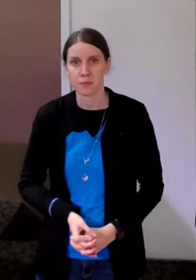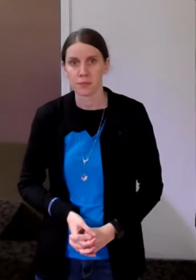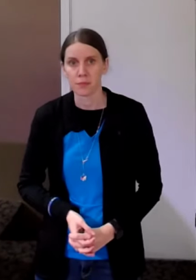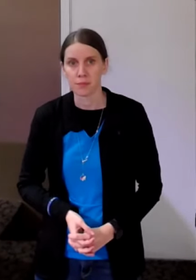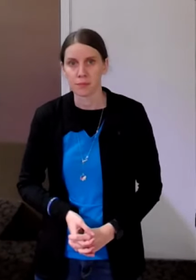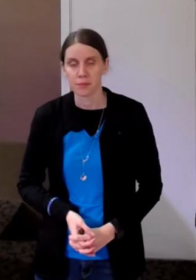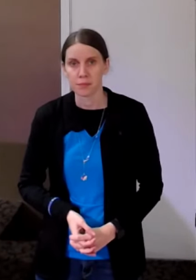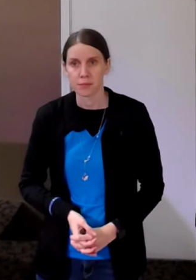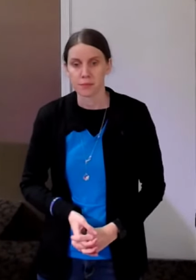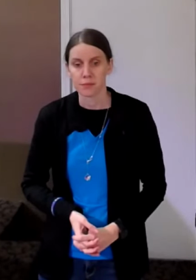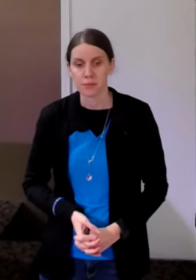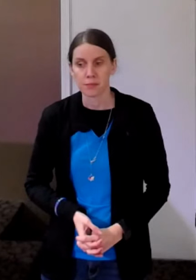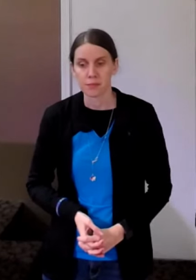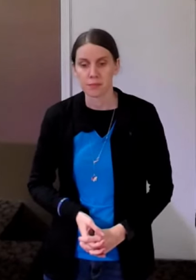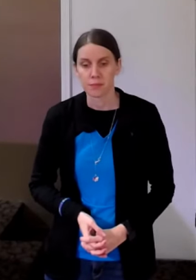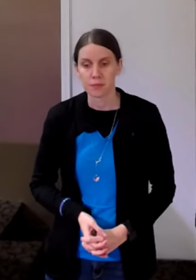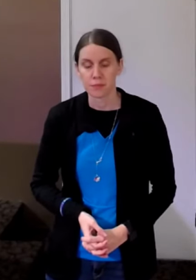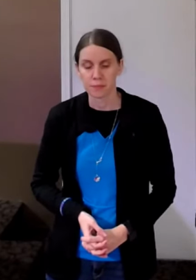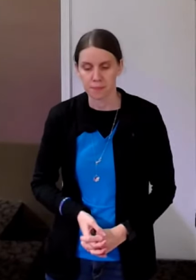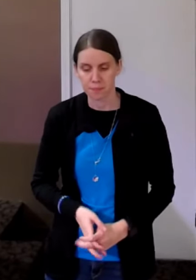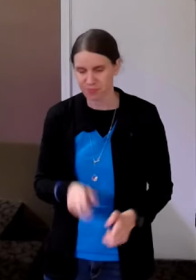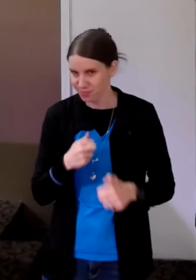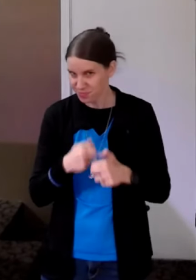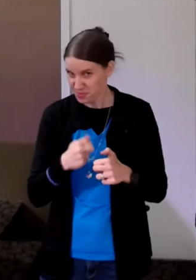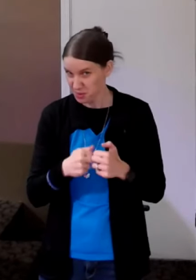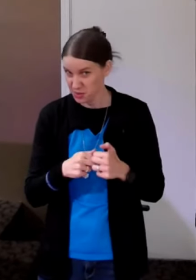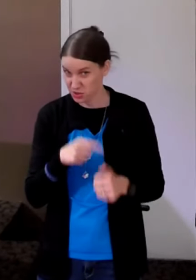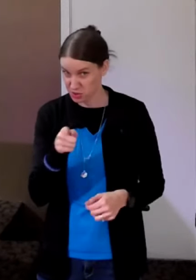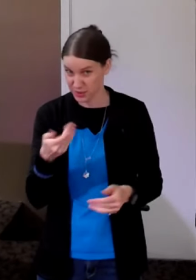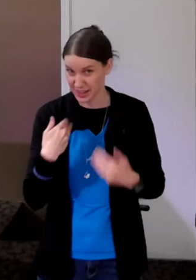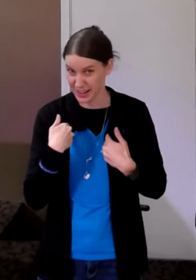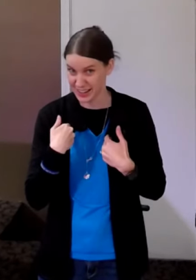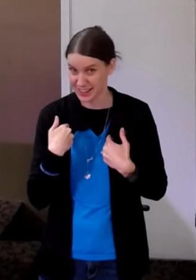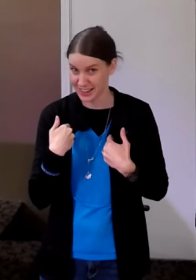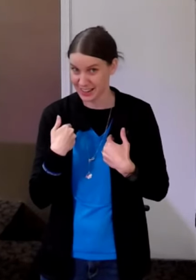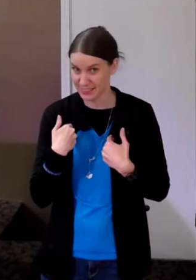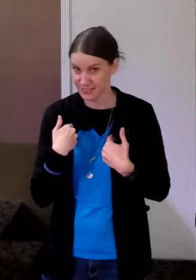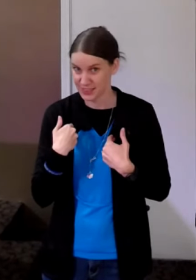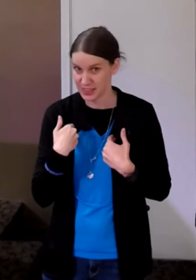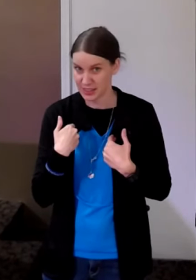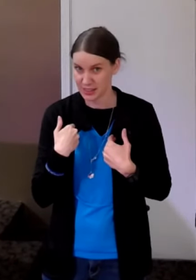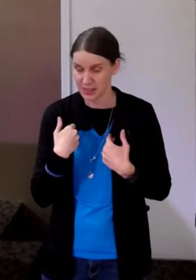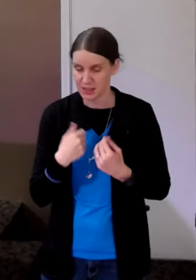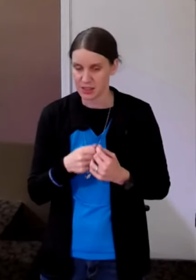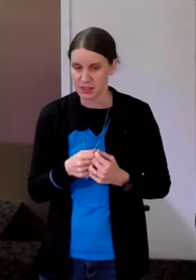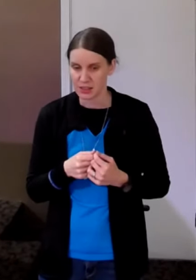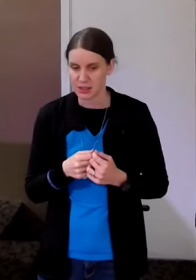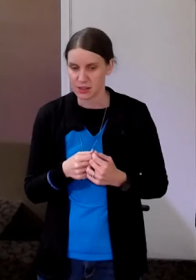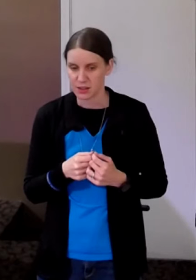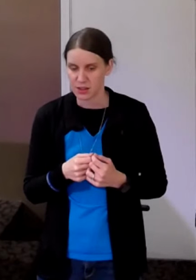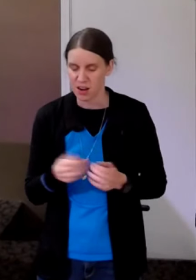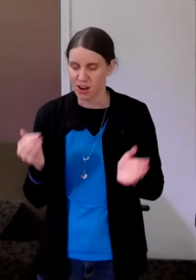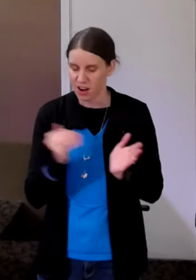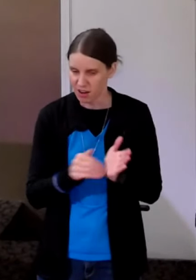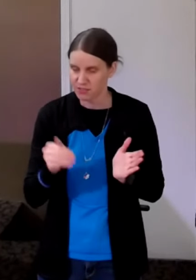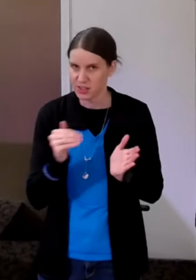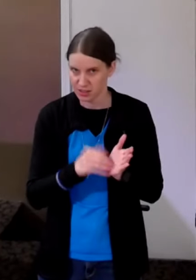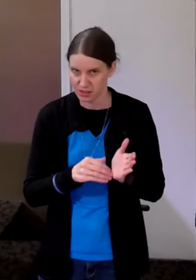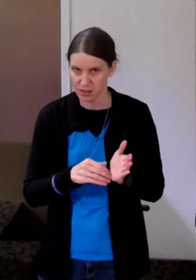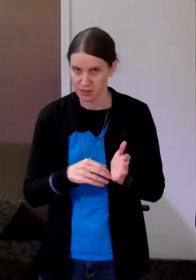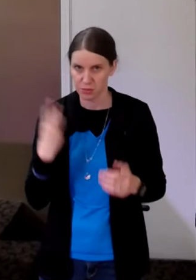The problem that we have, you and I, as believers and the lost world, is that too many times